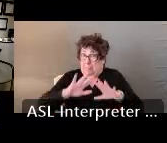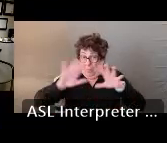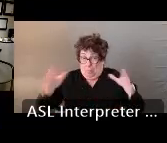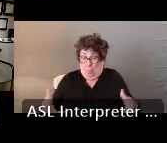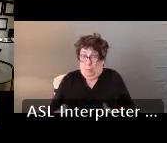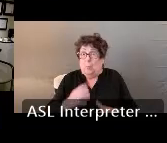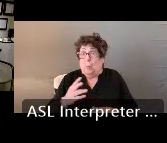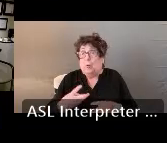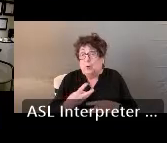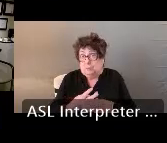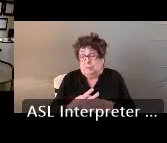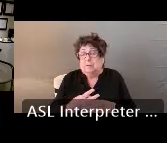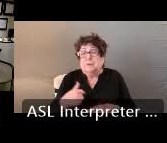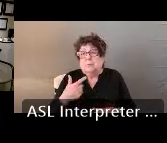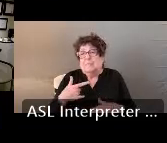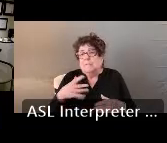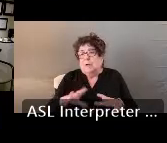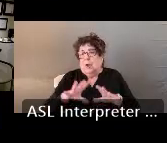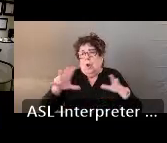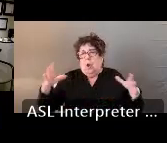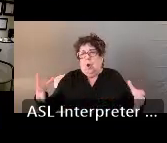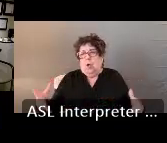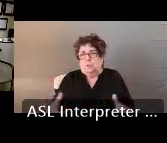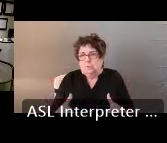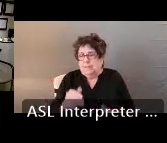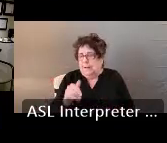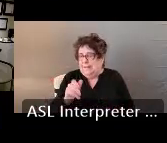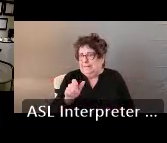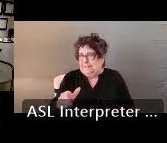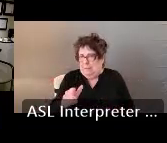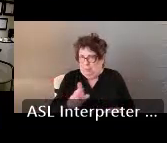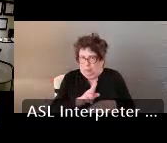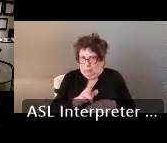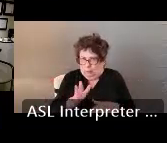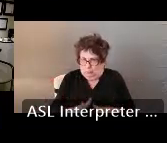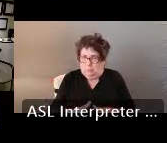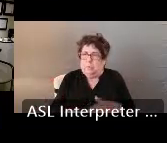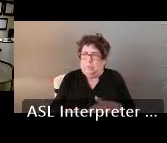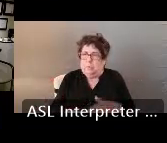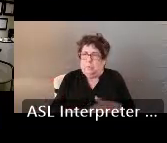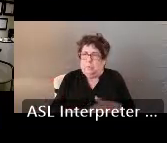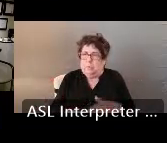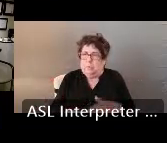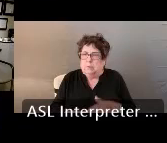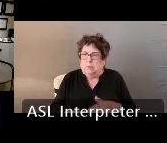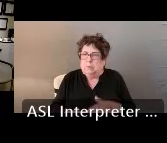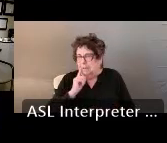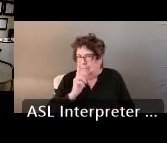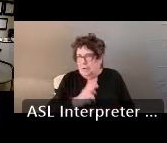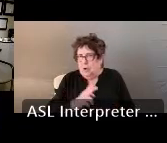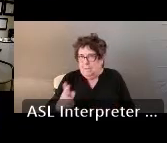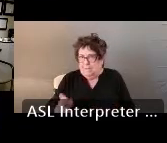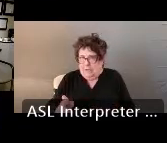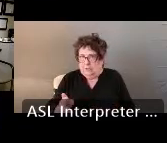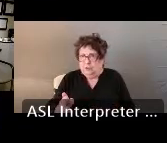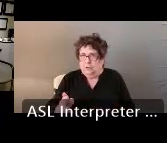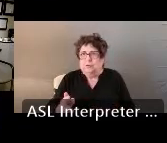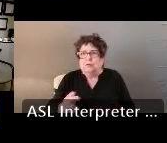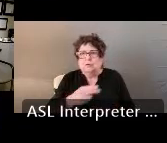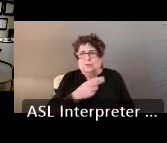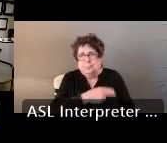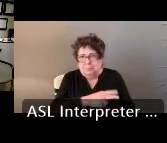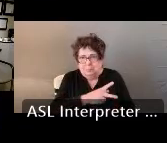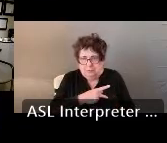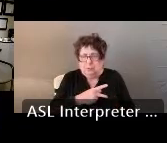large population of ASL users and deaf and hard of hearing patients that we serve here at